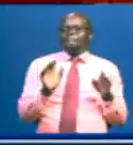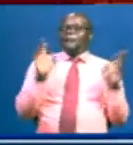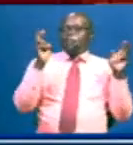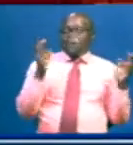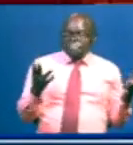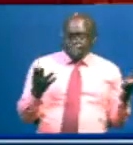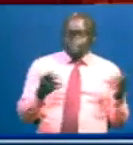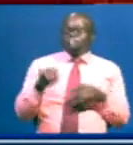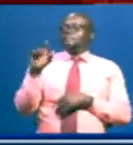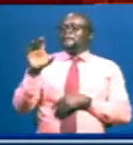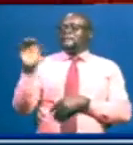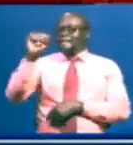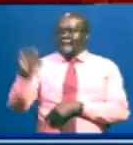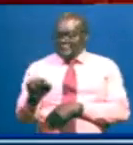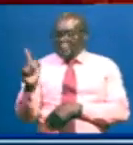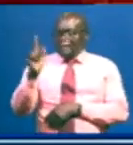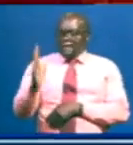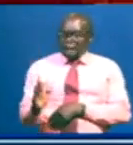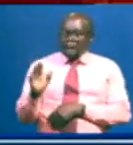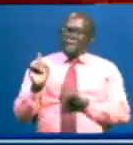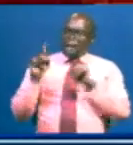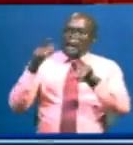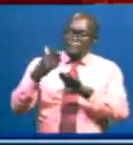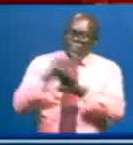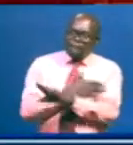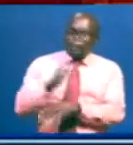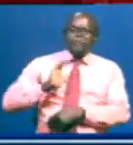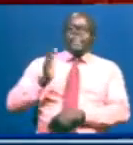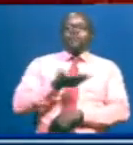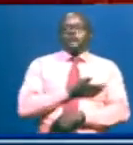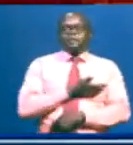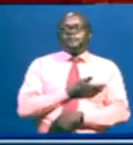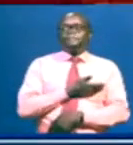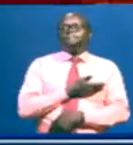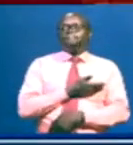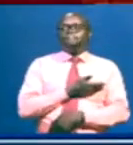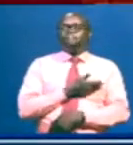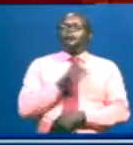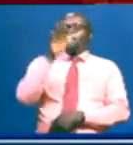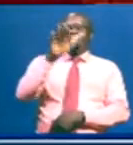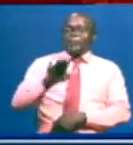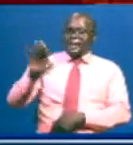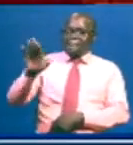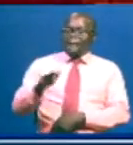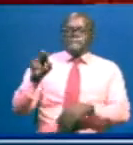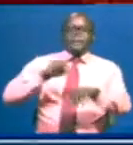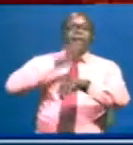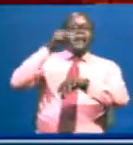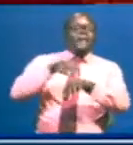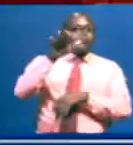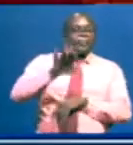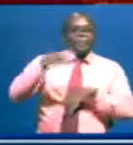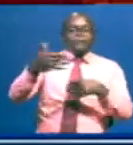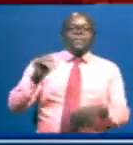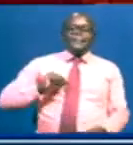a cabinet secretary shall attend before a committee of parliament, either National Assembly or the